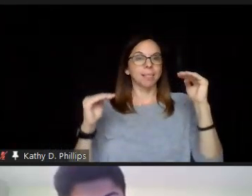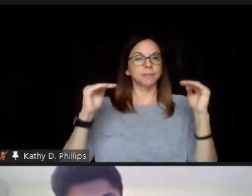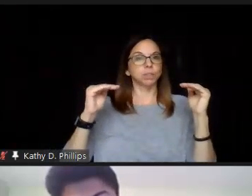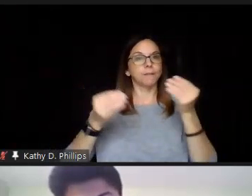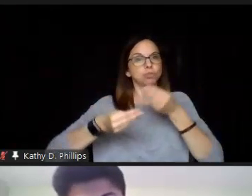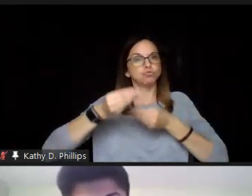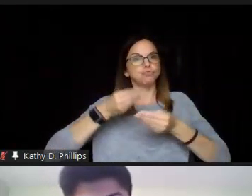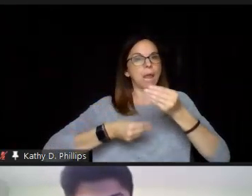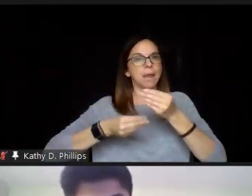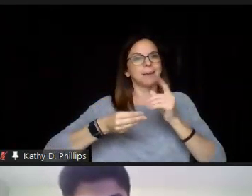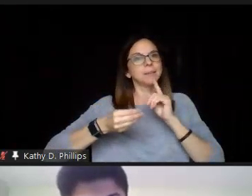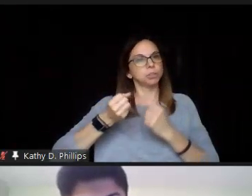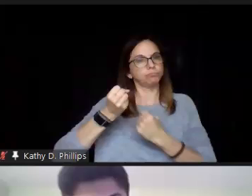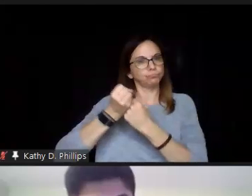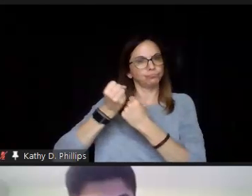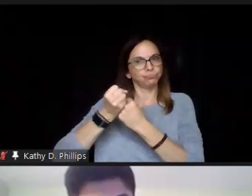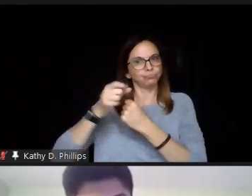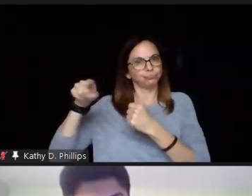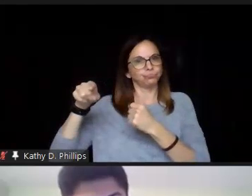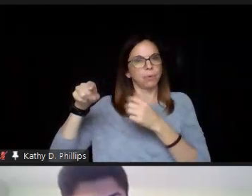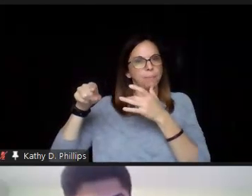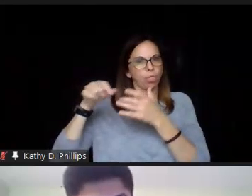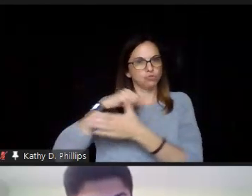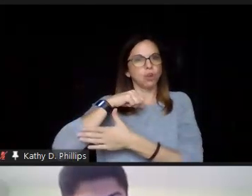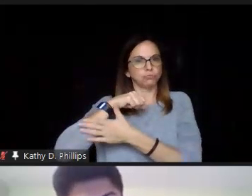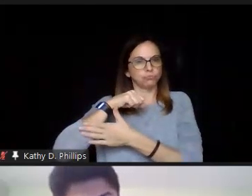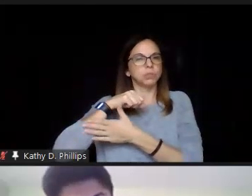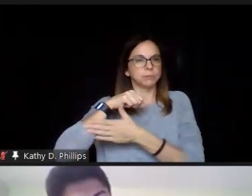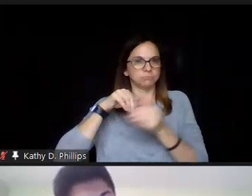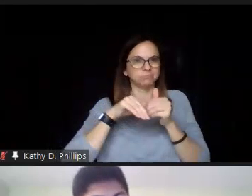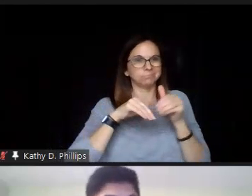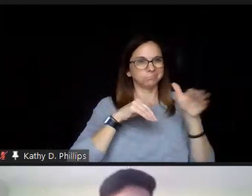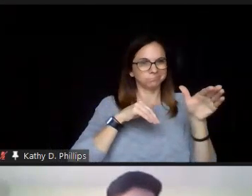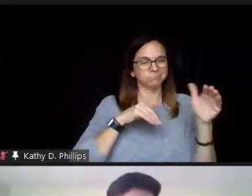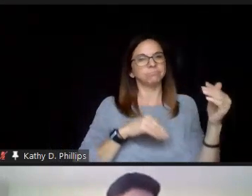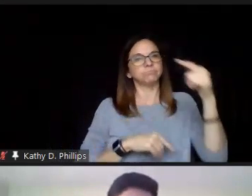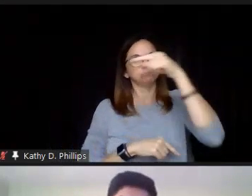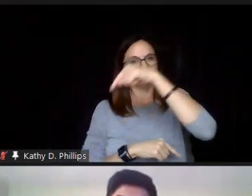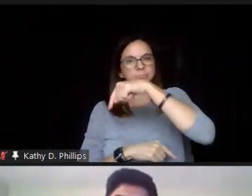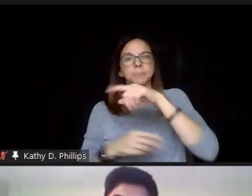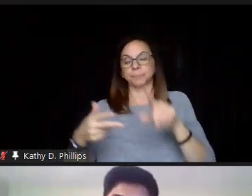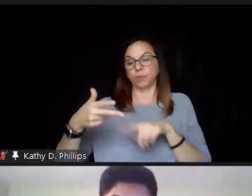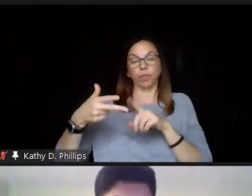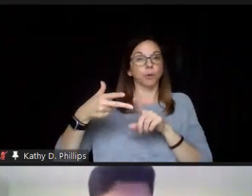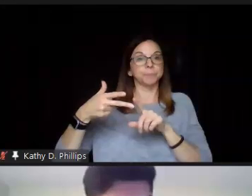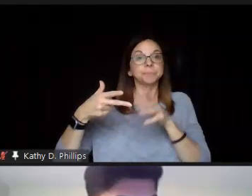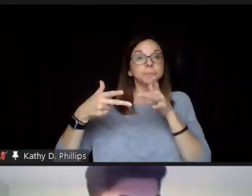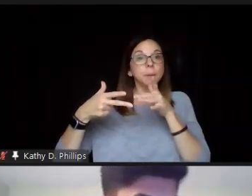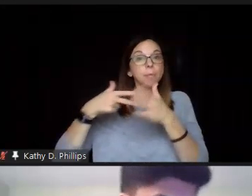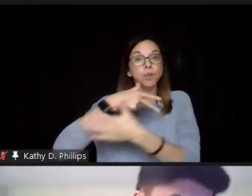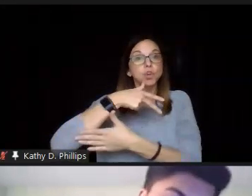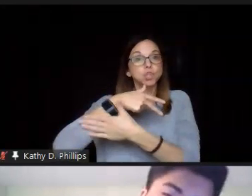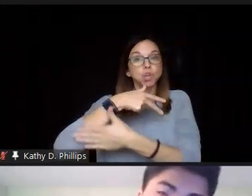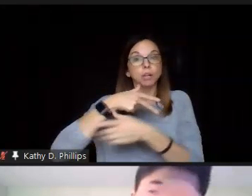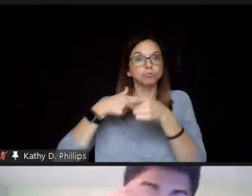favorable, meaning we're exporting more than we have to bring in. And third, that the mother